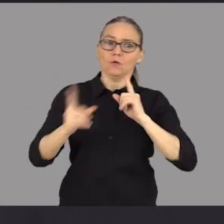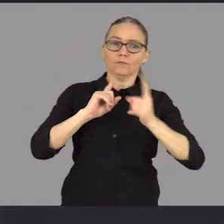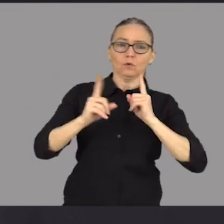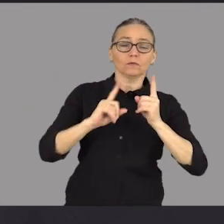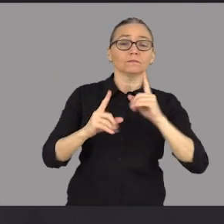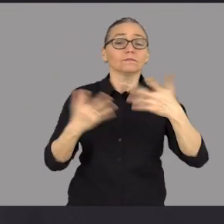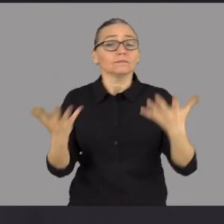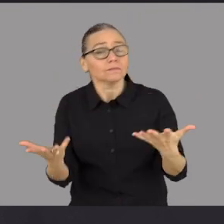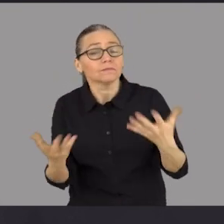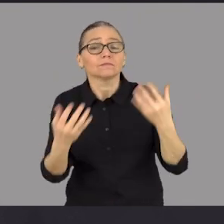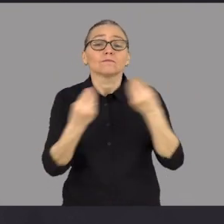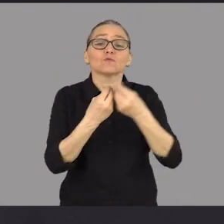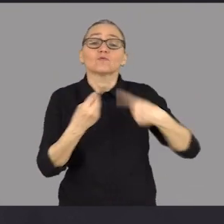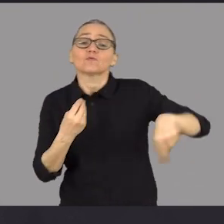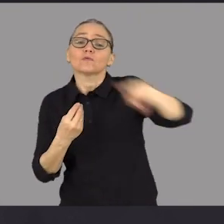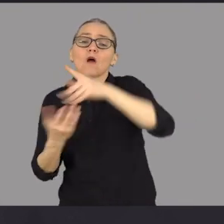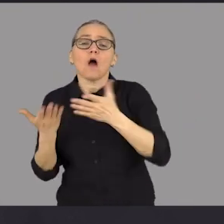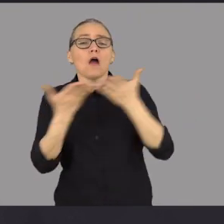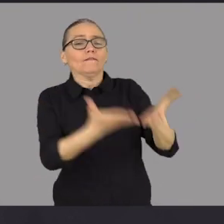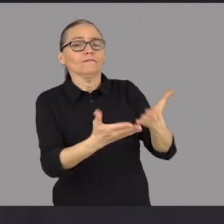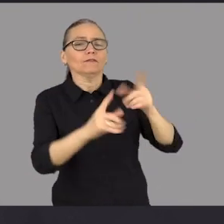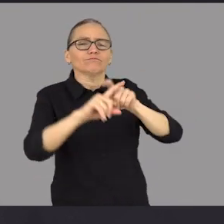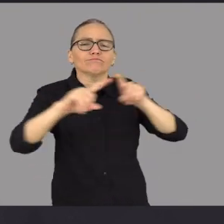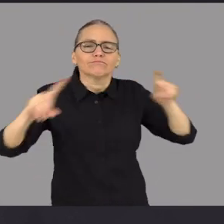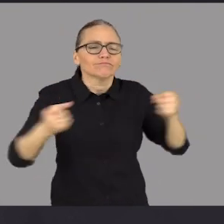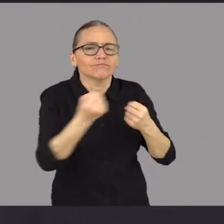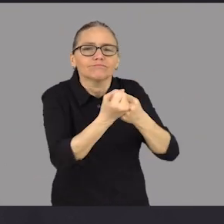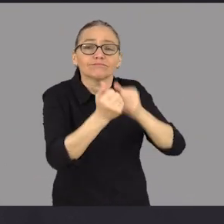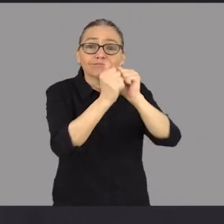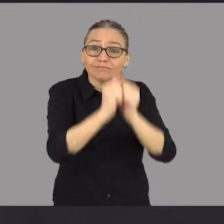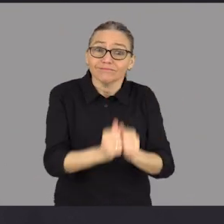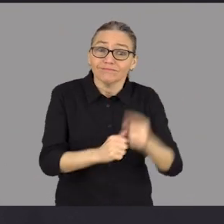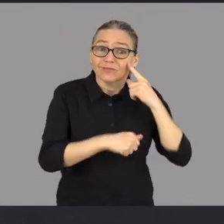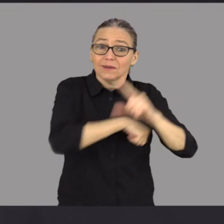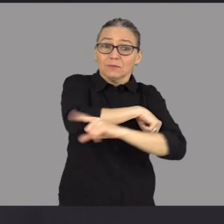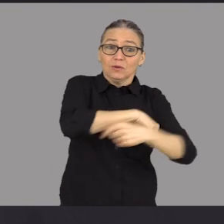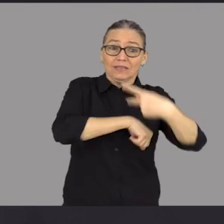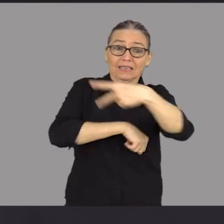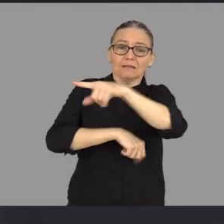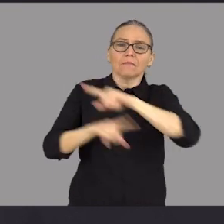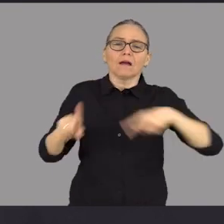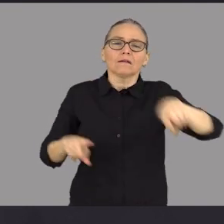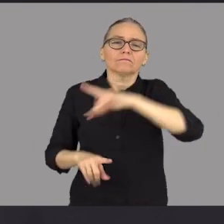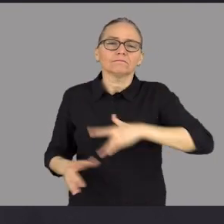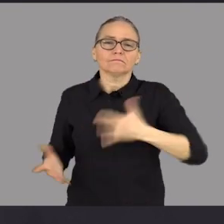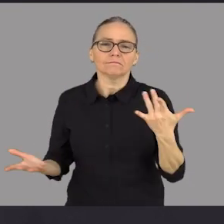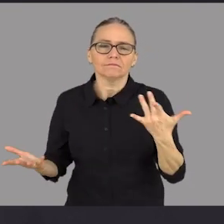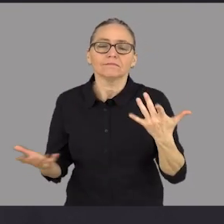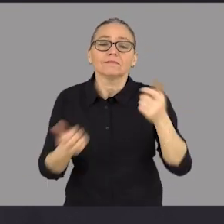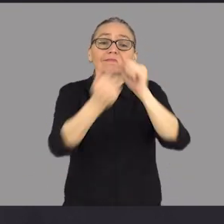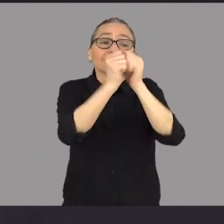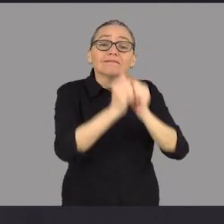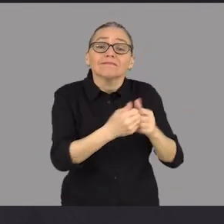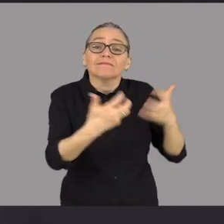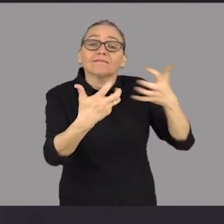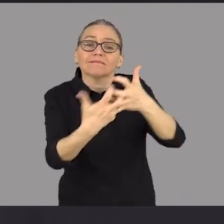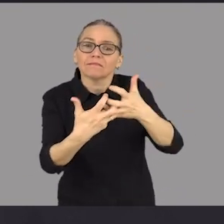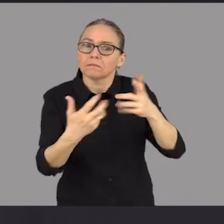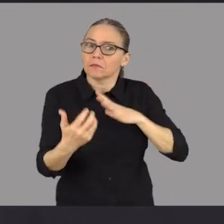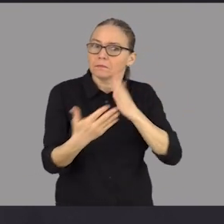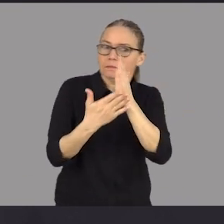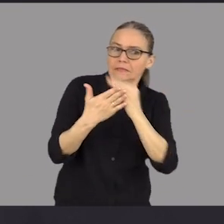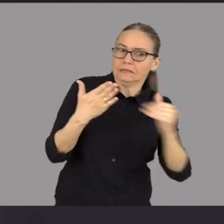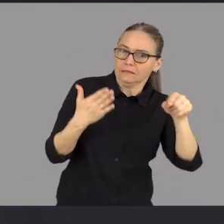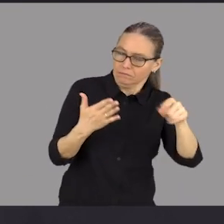interview. In fact, many of you may already be providing various types of support and adjustments for